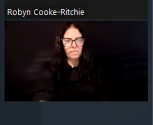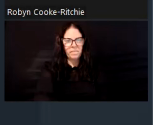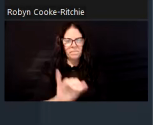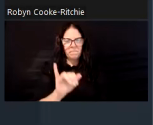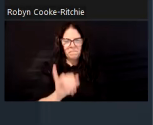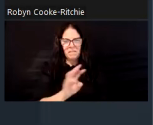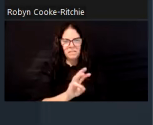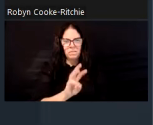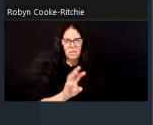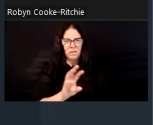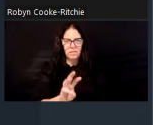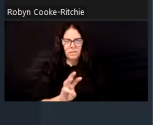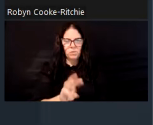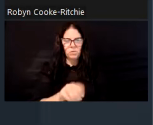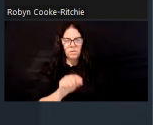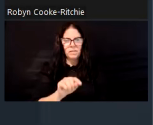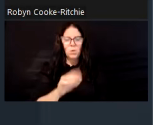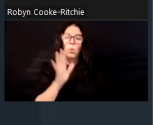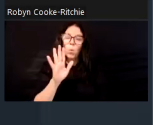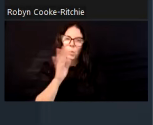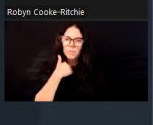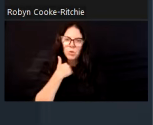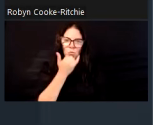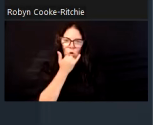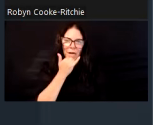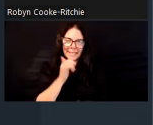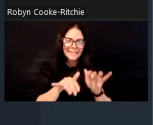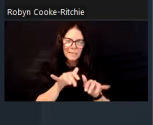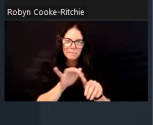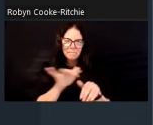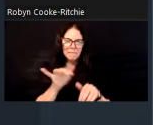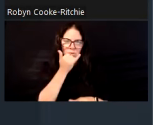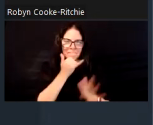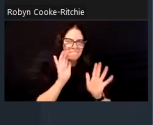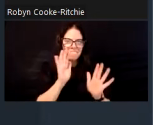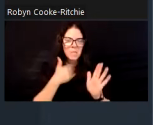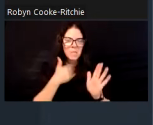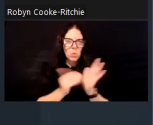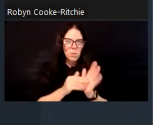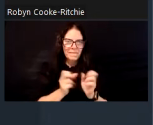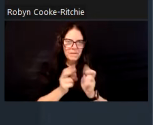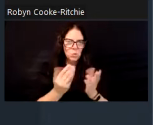So oops, I made a spelling mistake. Shouldn't try to do too many things at once.